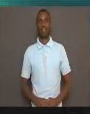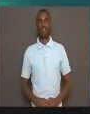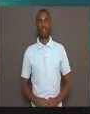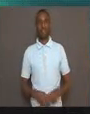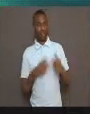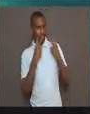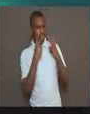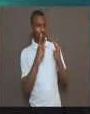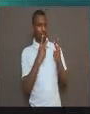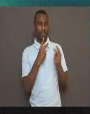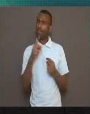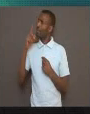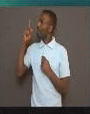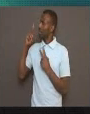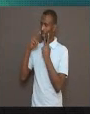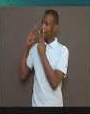Observe this graph.